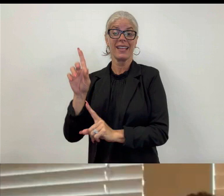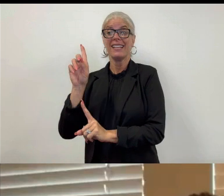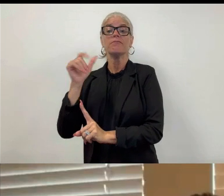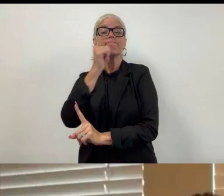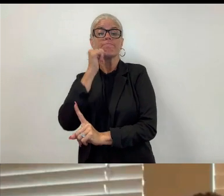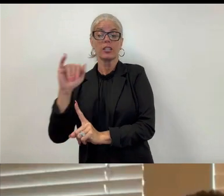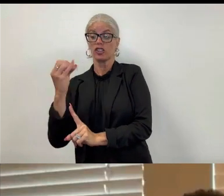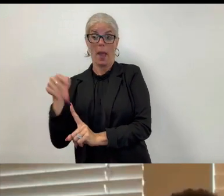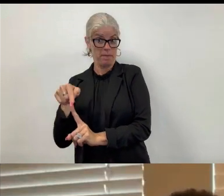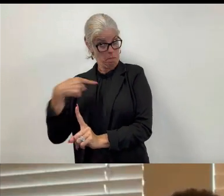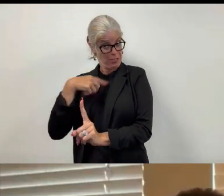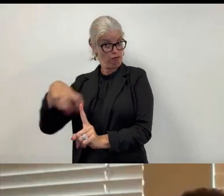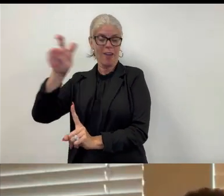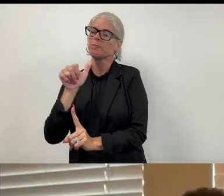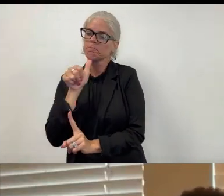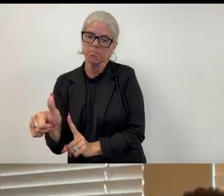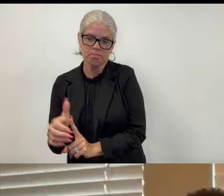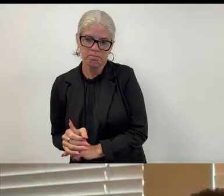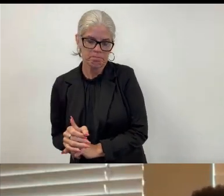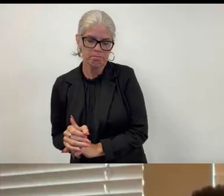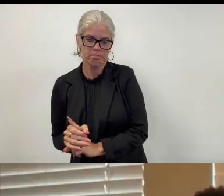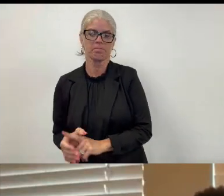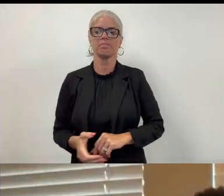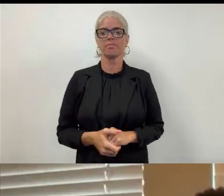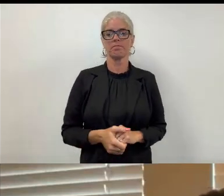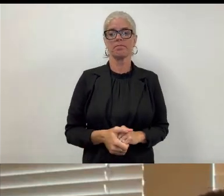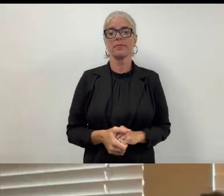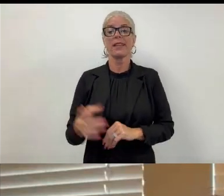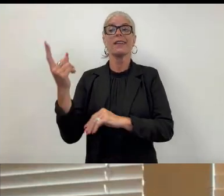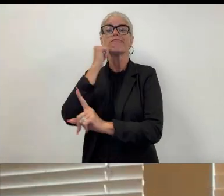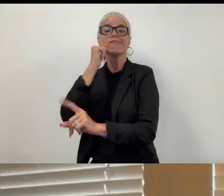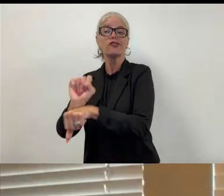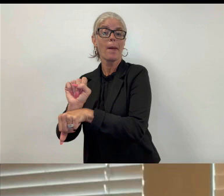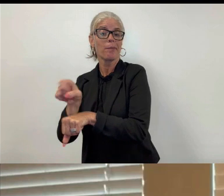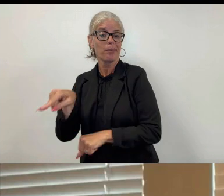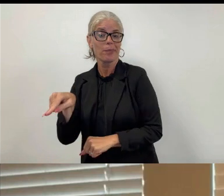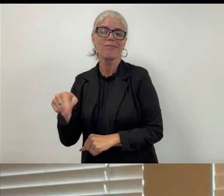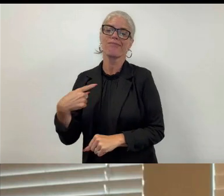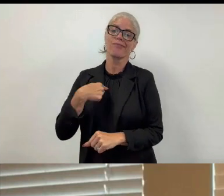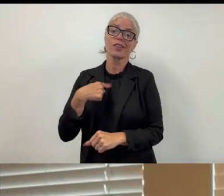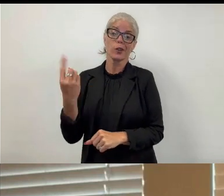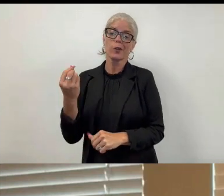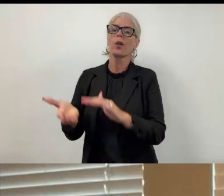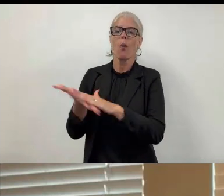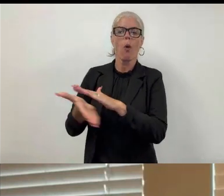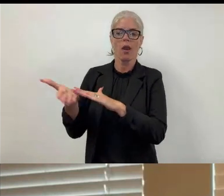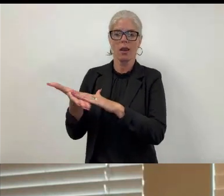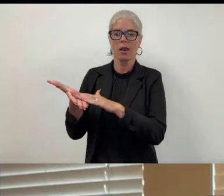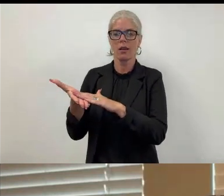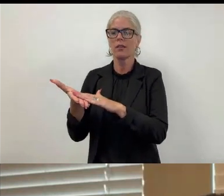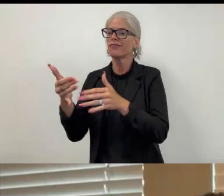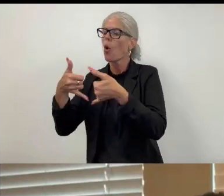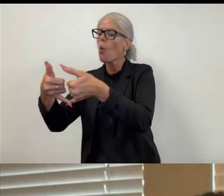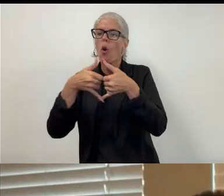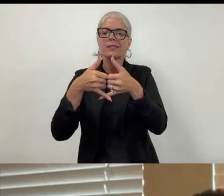my day job, I don't travel too much for my day job. I honestly am really focused on in my day job. I run our awards